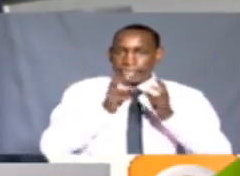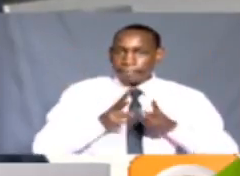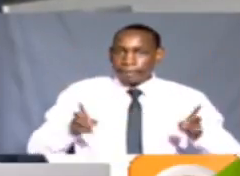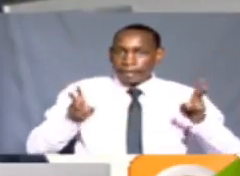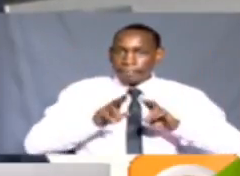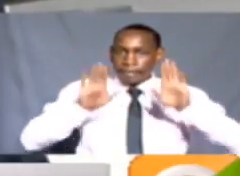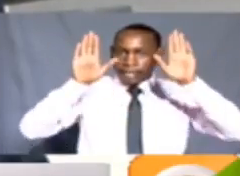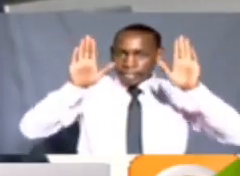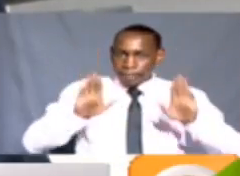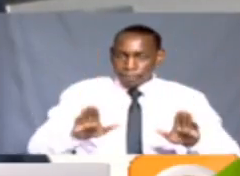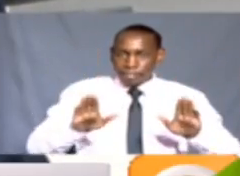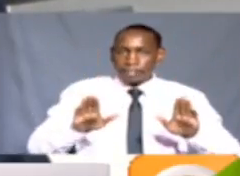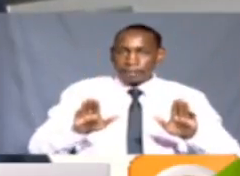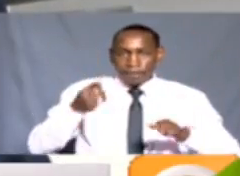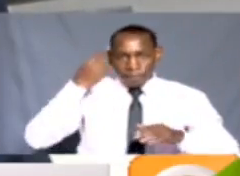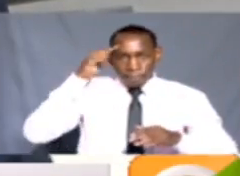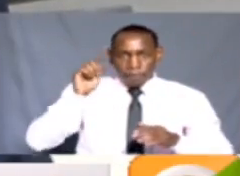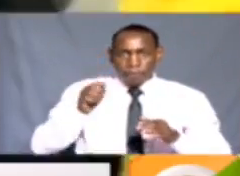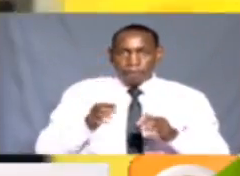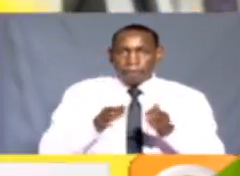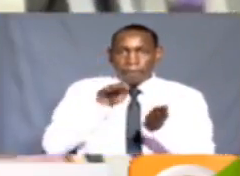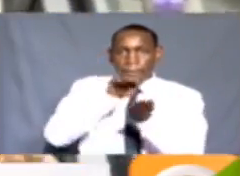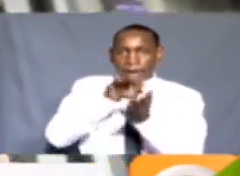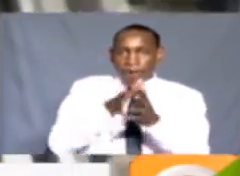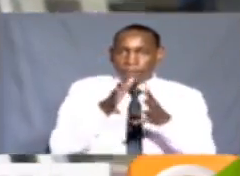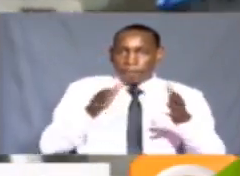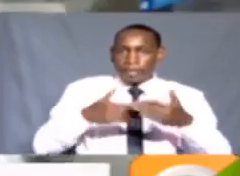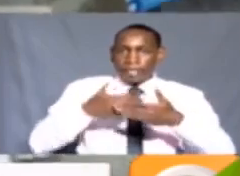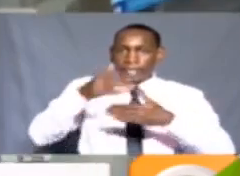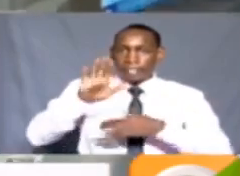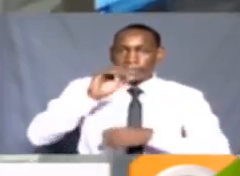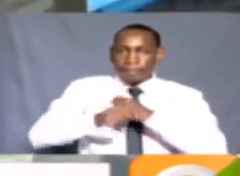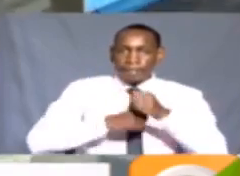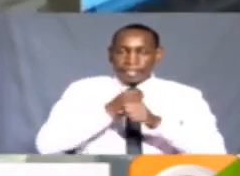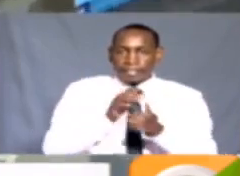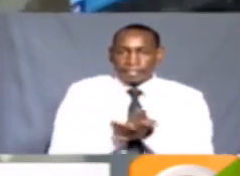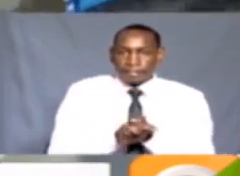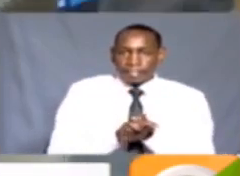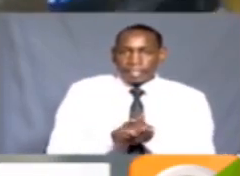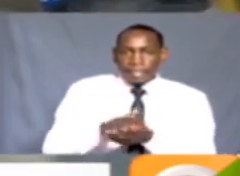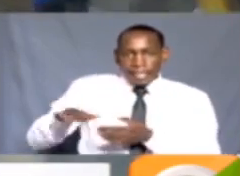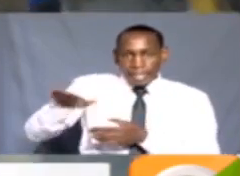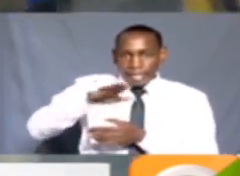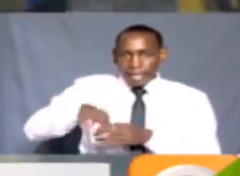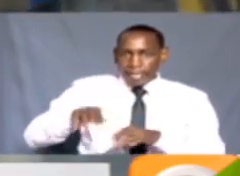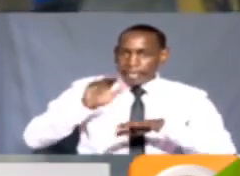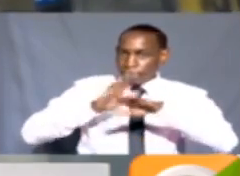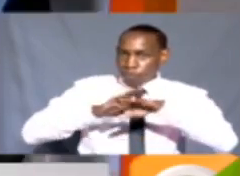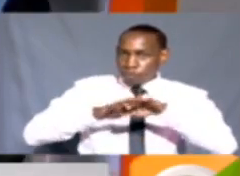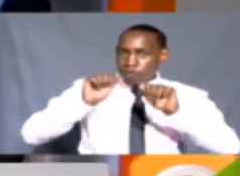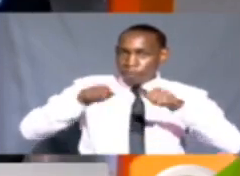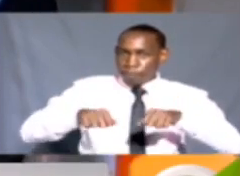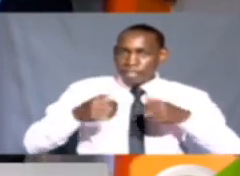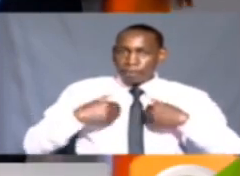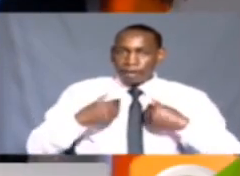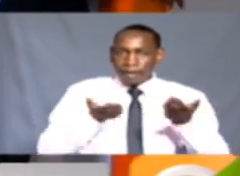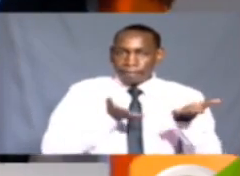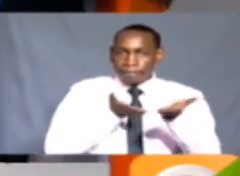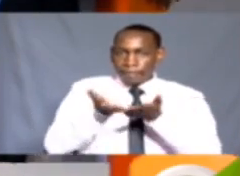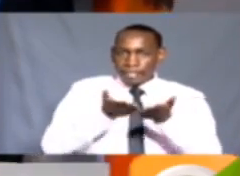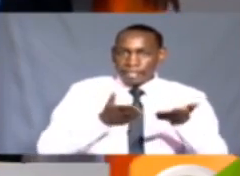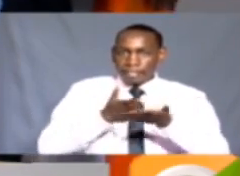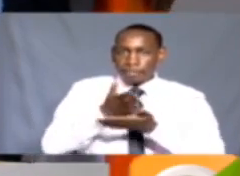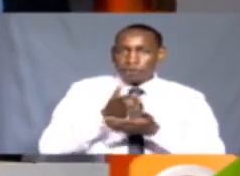of the growth of the bank in the next 5 years. The lender adding that Djibouti is strategically located for it to harness business courtesy of its